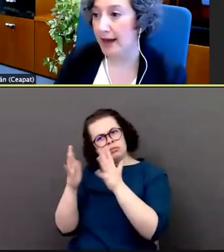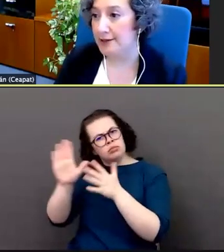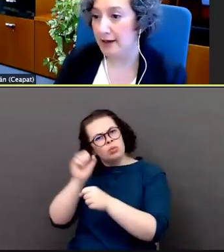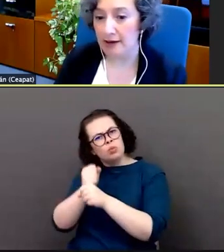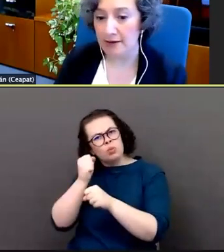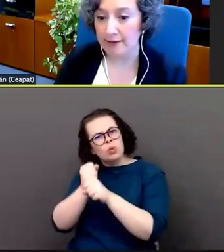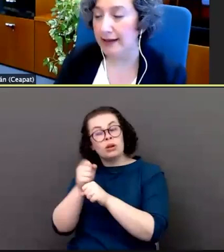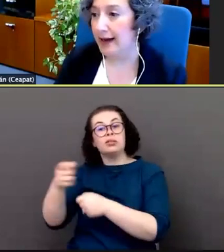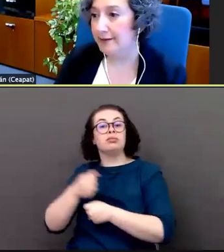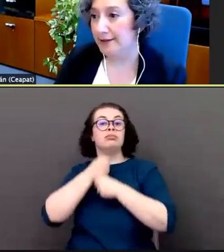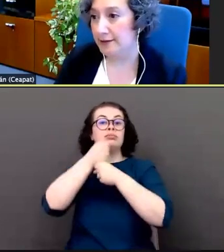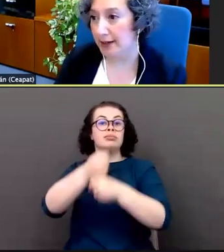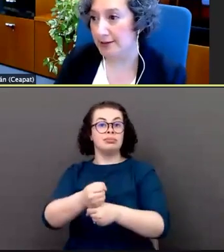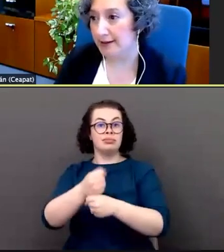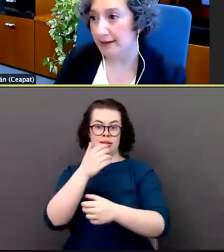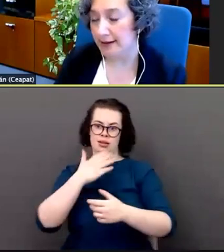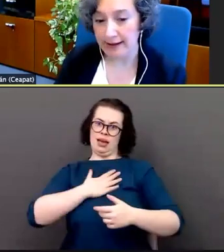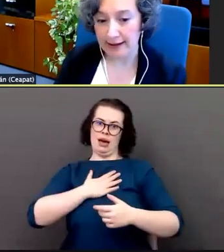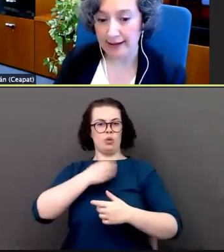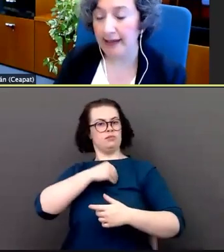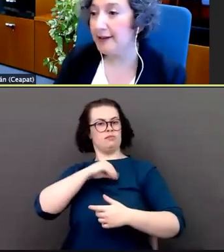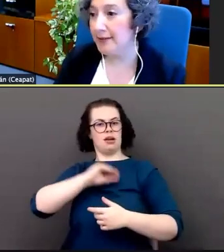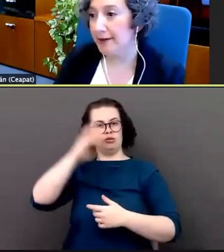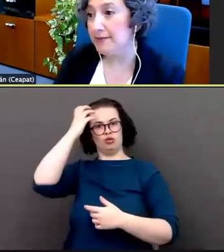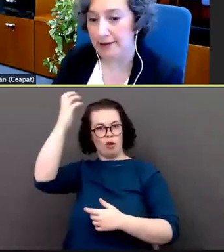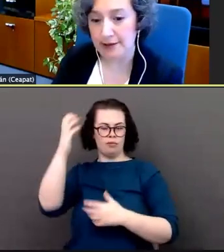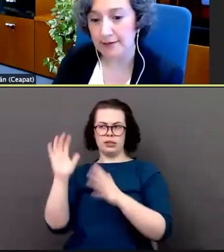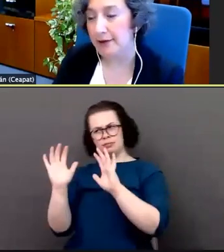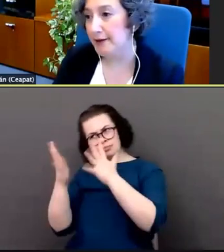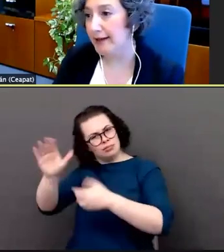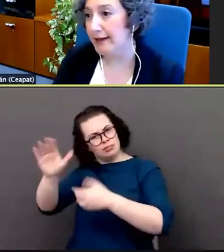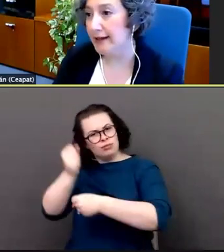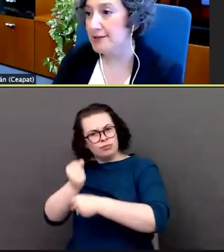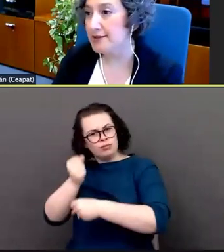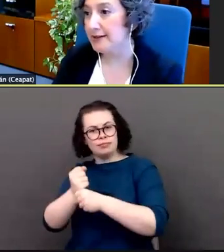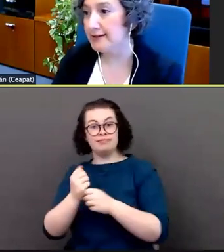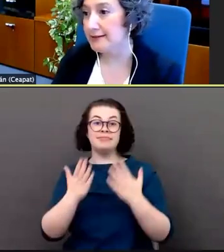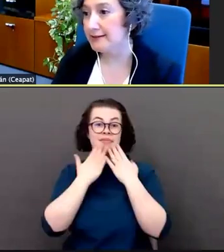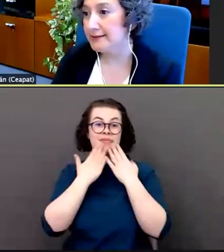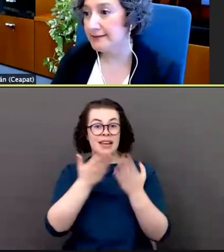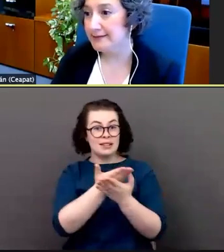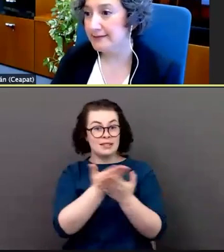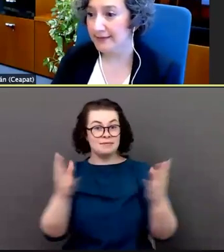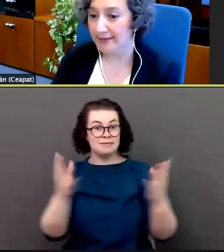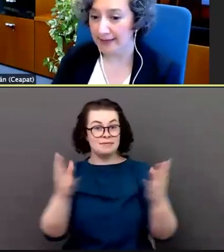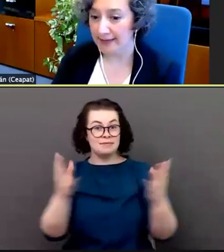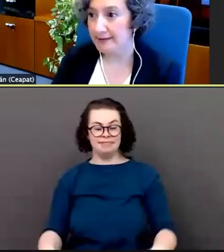Spanish public administration. Thank you very much for your attention.